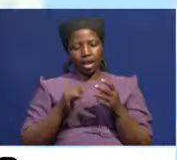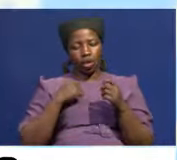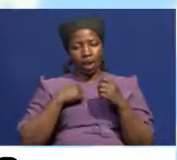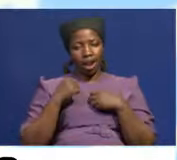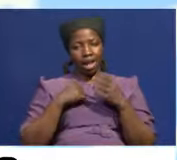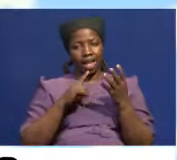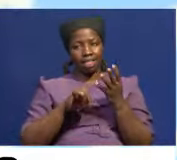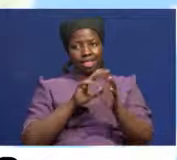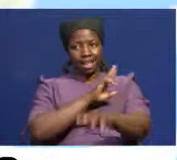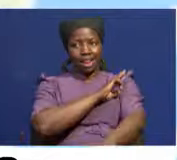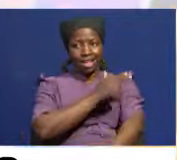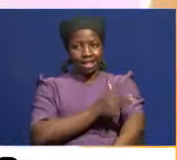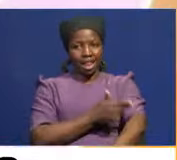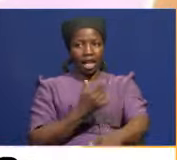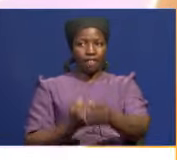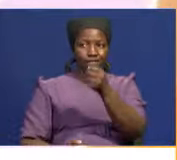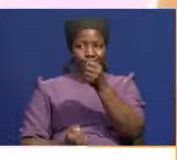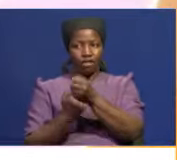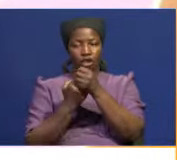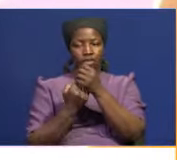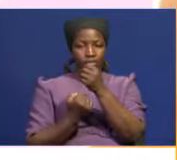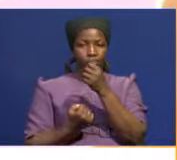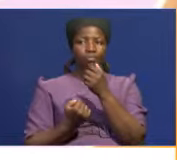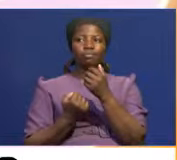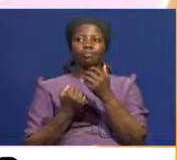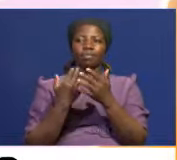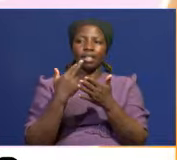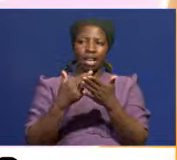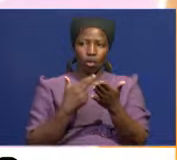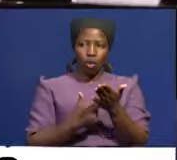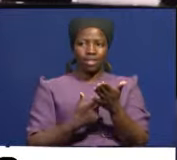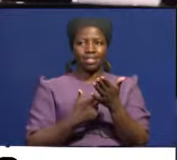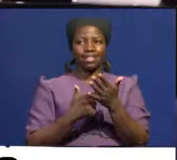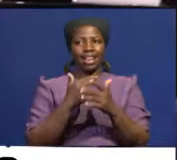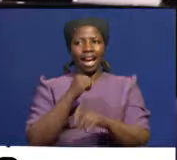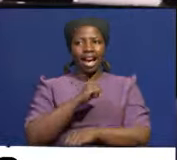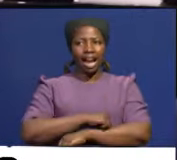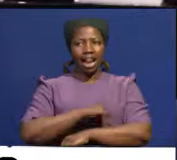will form the backbone in the actualization of a Recording Academy in the continent.